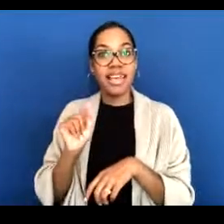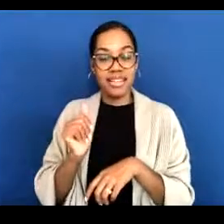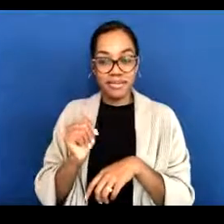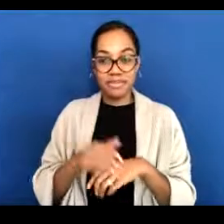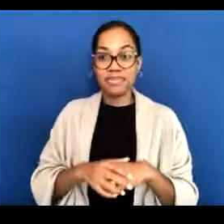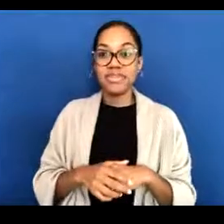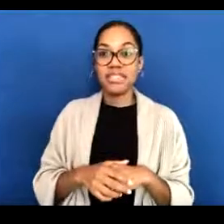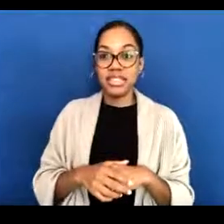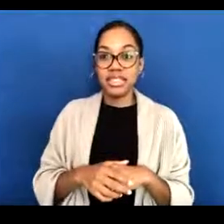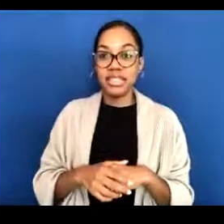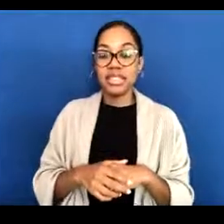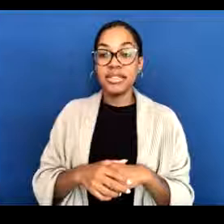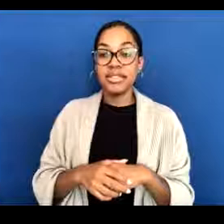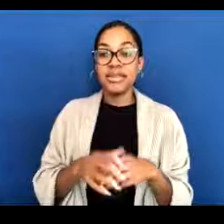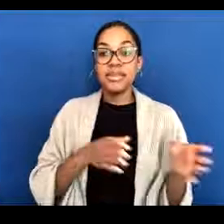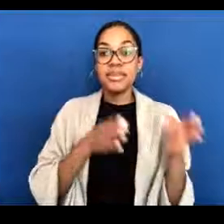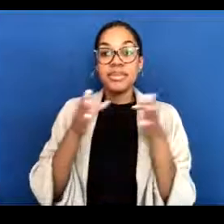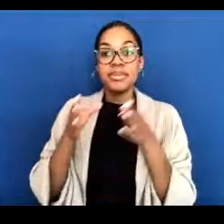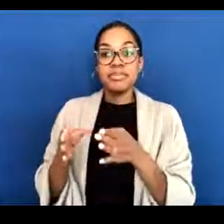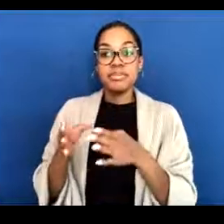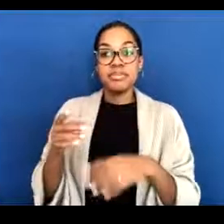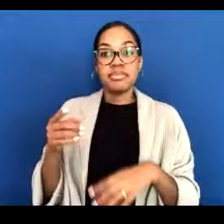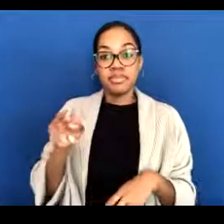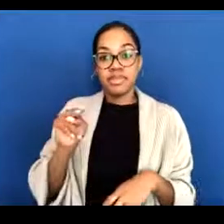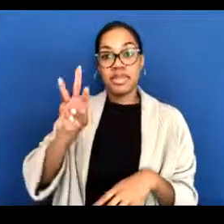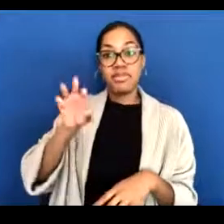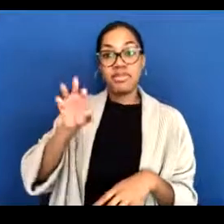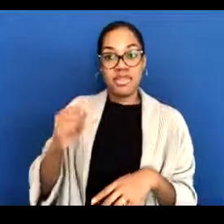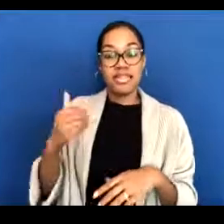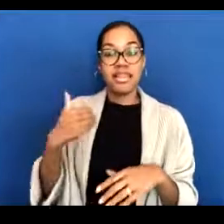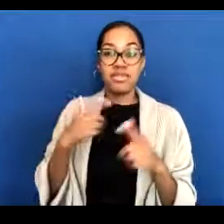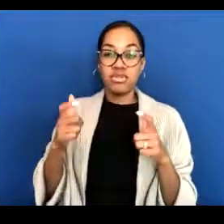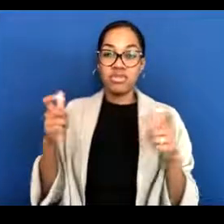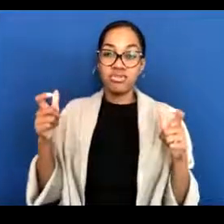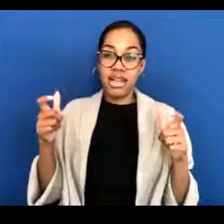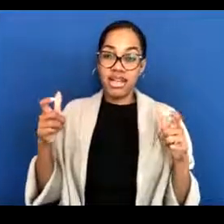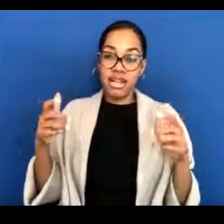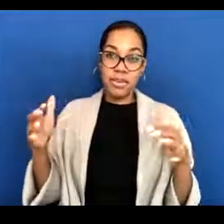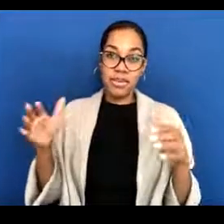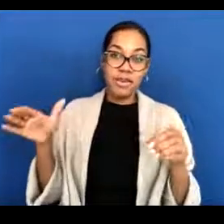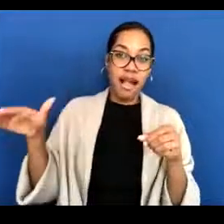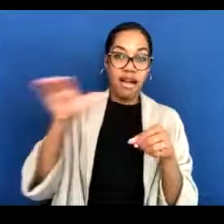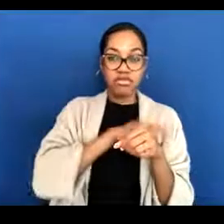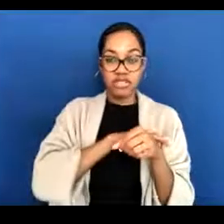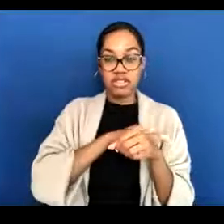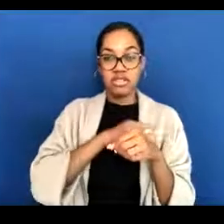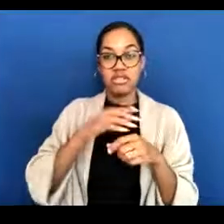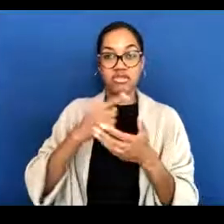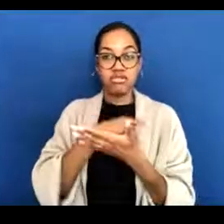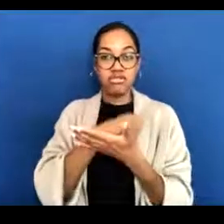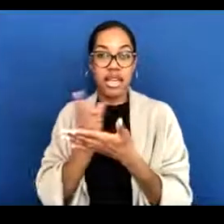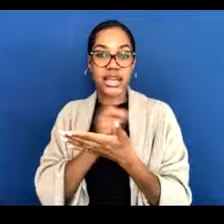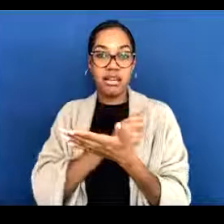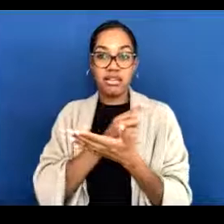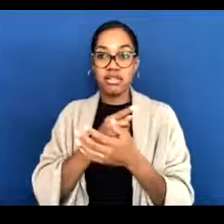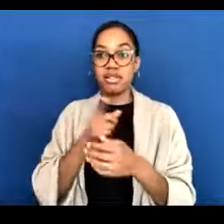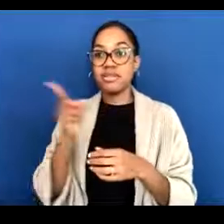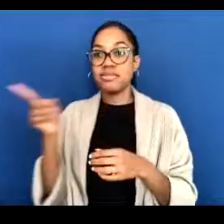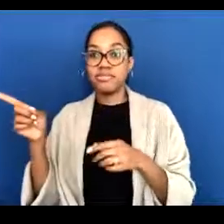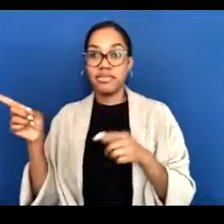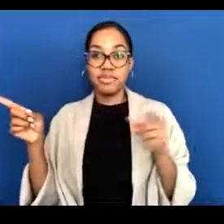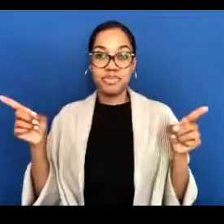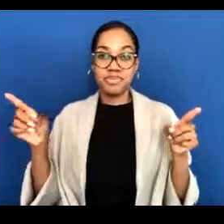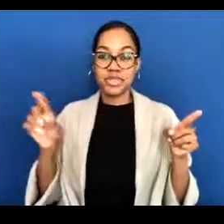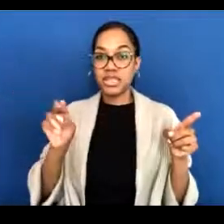the greatest radar networks in the entire world. We have complete coverage from coast to coast, plus Alaska, Puerto Rico, and the